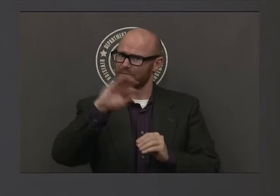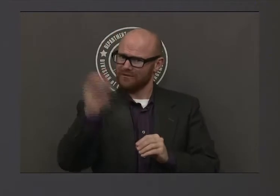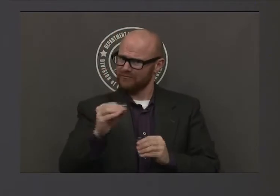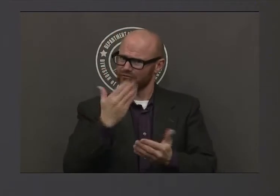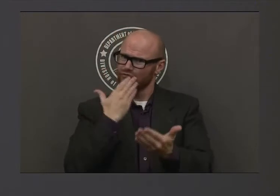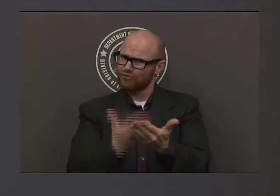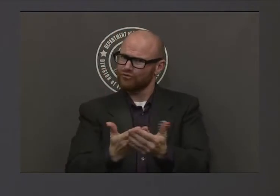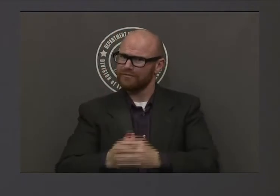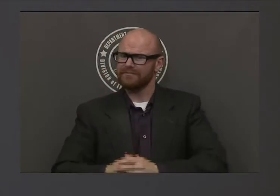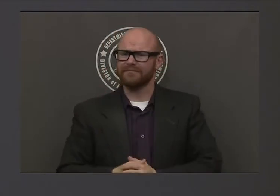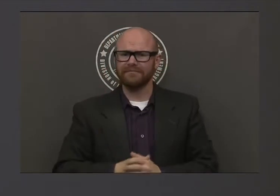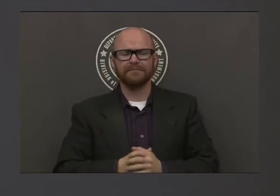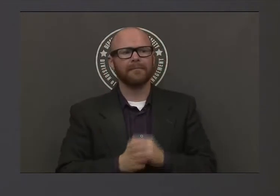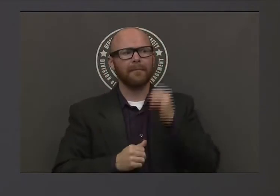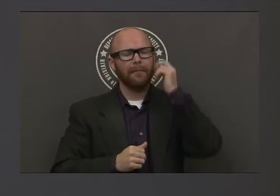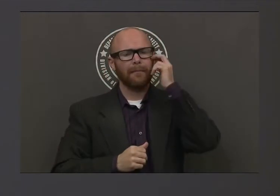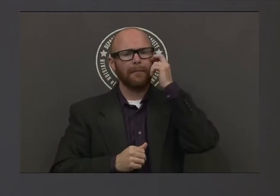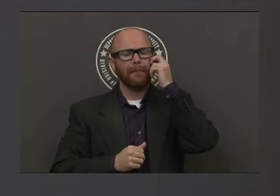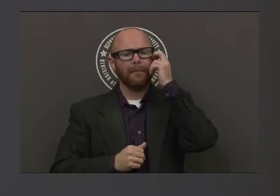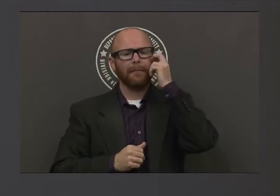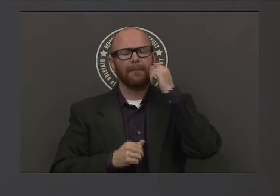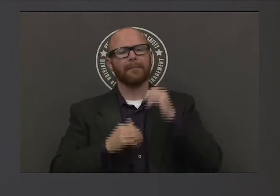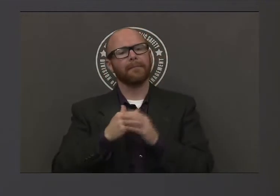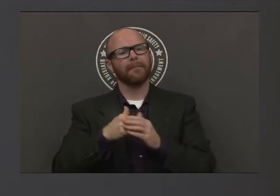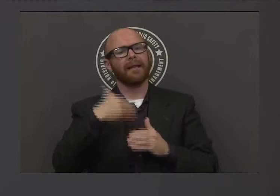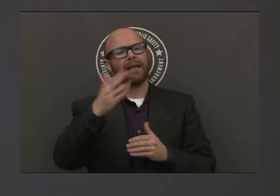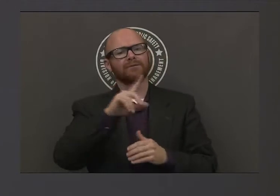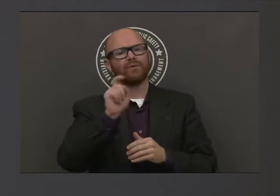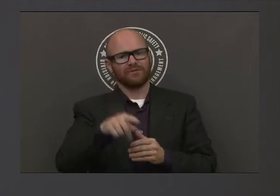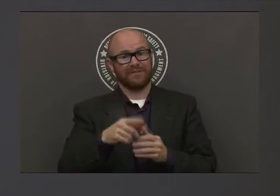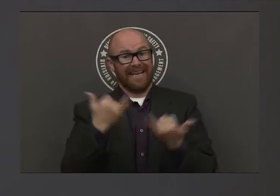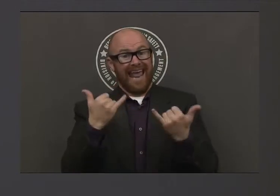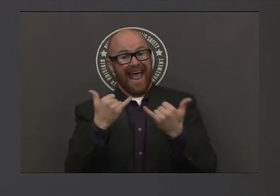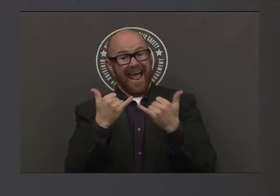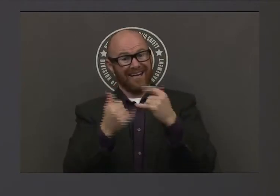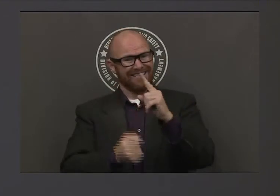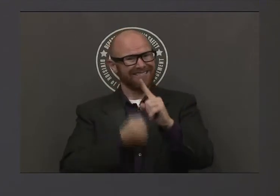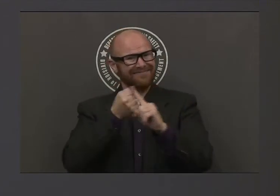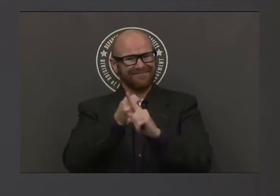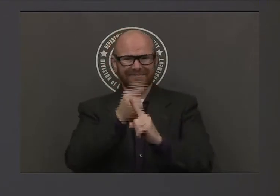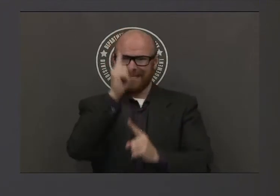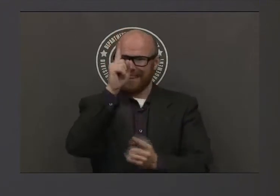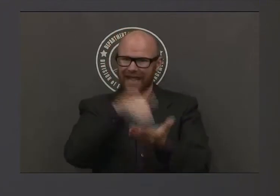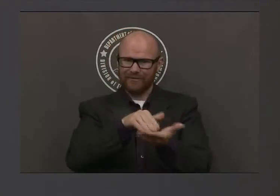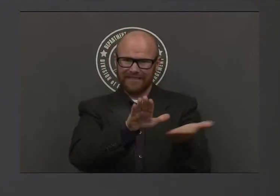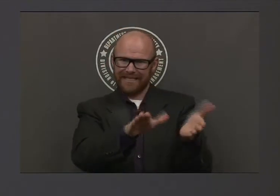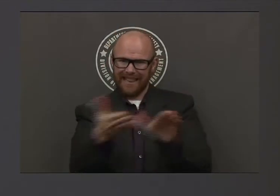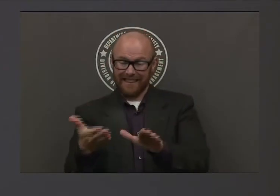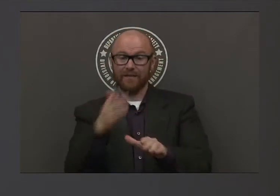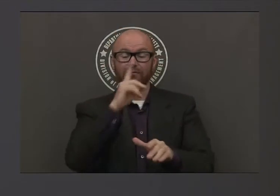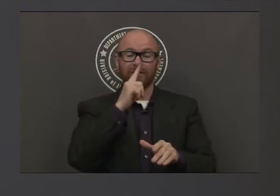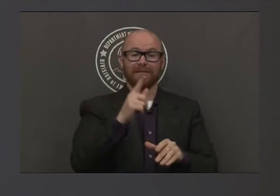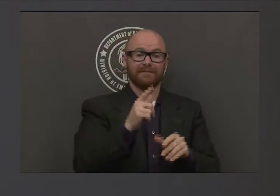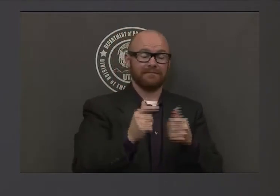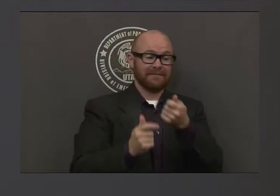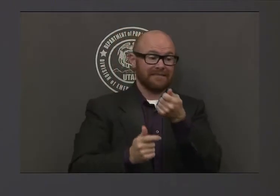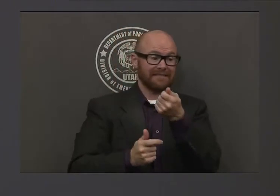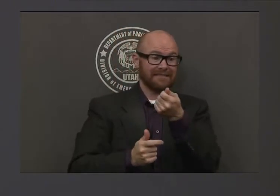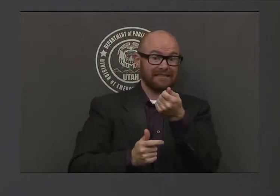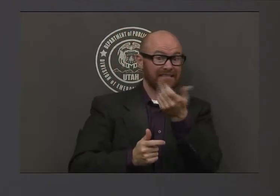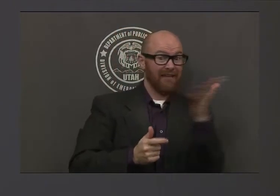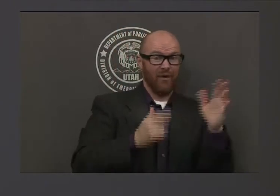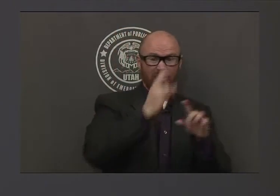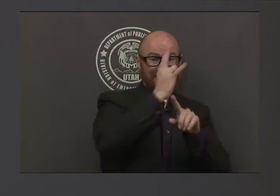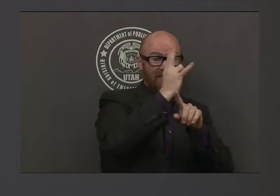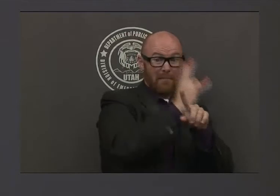Governor, this is Wendy Leonard with Deseret News. Utah's reached 1,000 deaths, and it took us several months to get to the first 500 and just 2 more to double